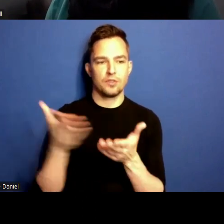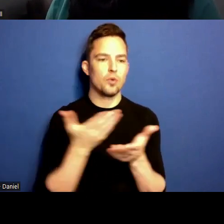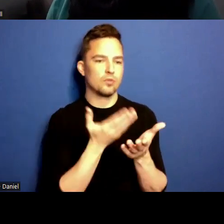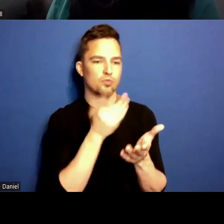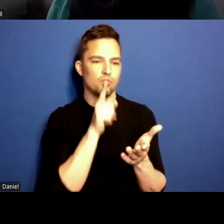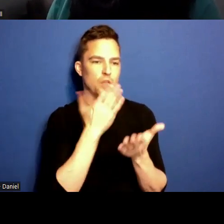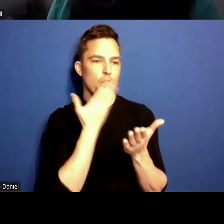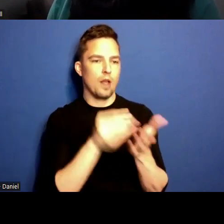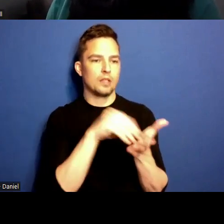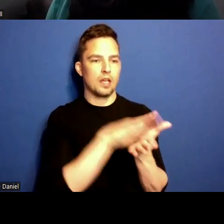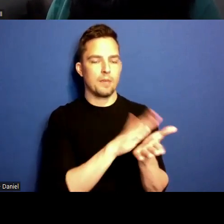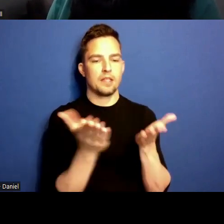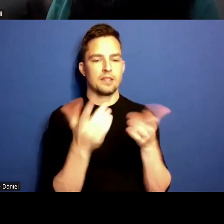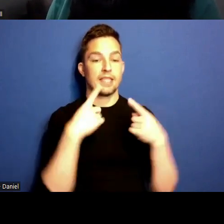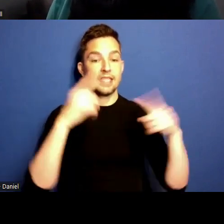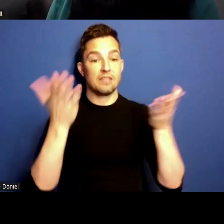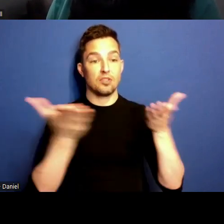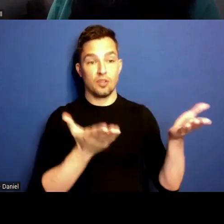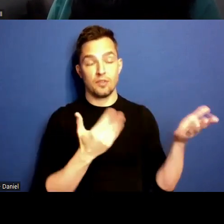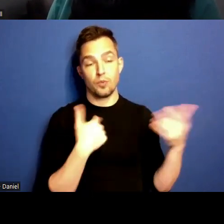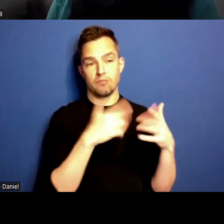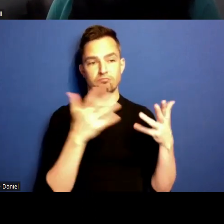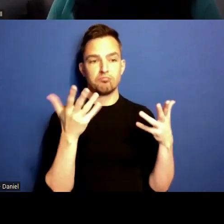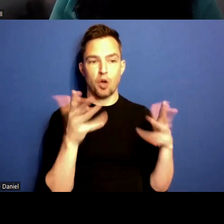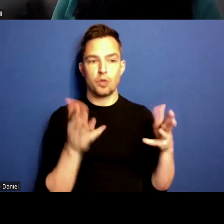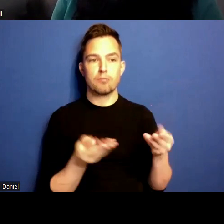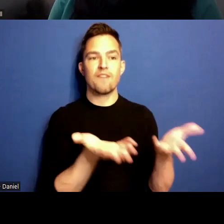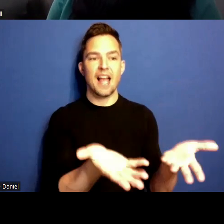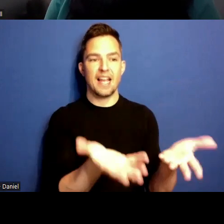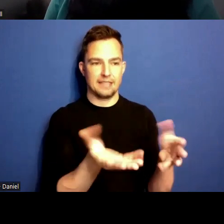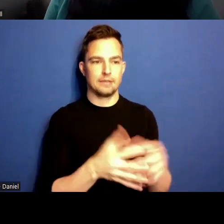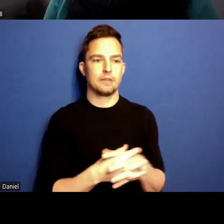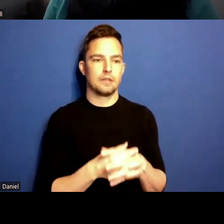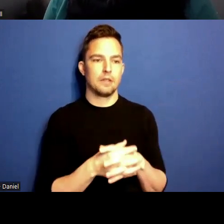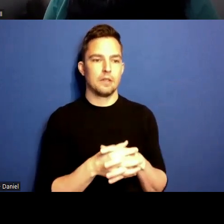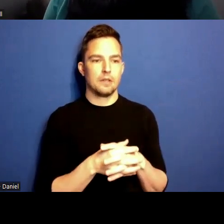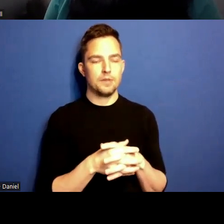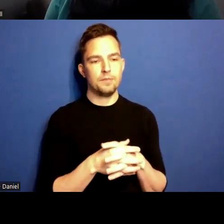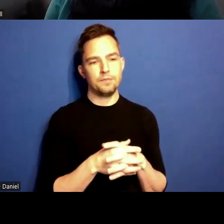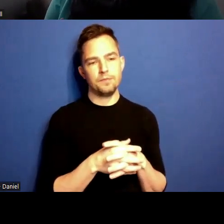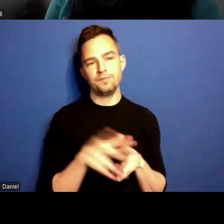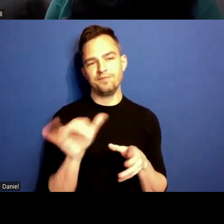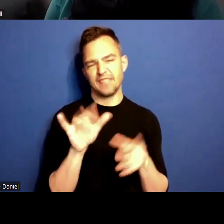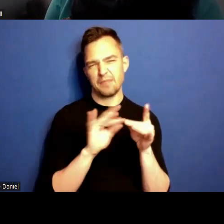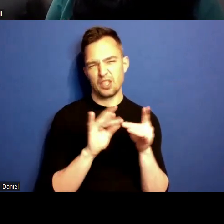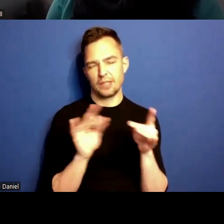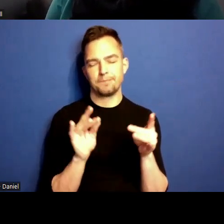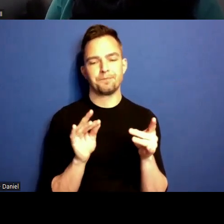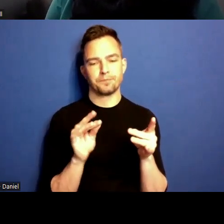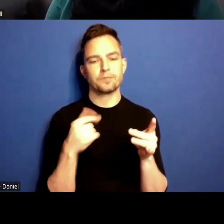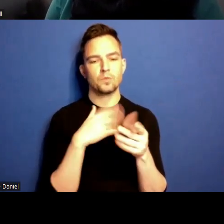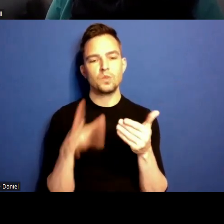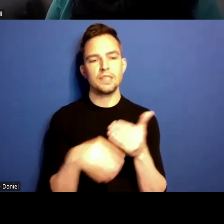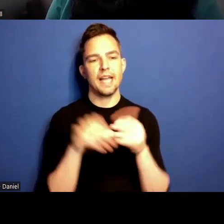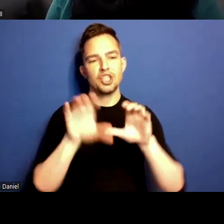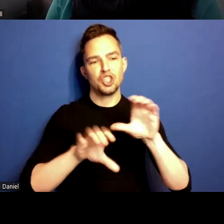well-documented, successful service that we were already providing. But as I said, we added chat